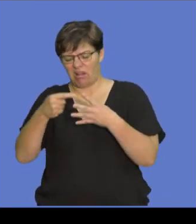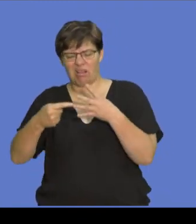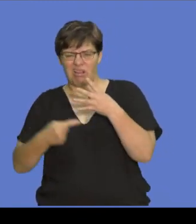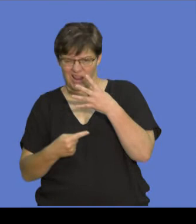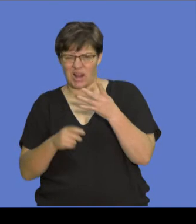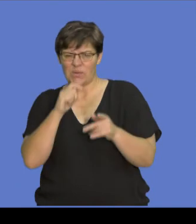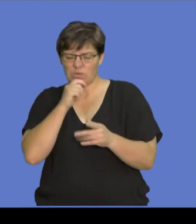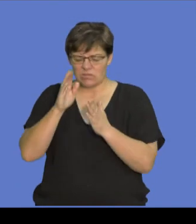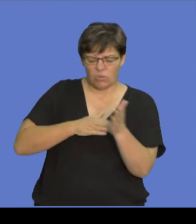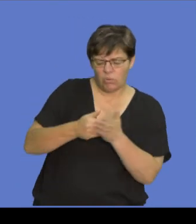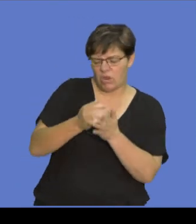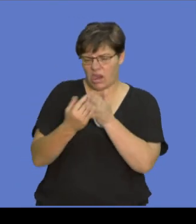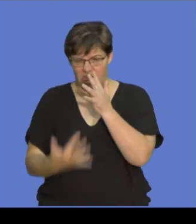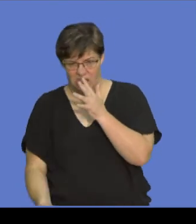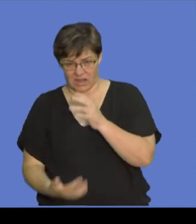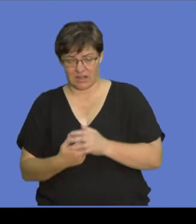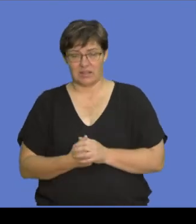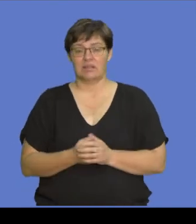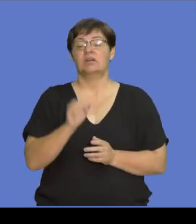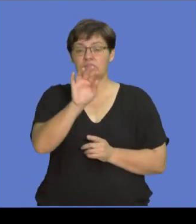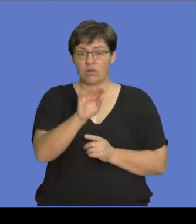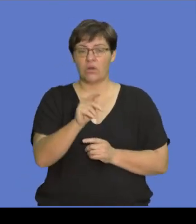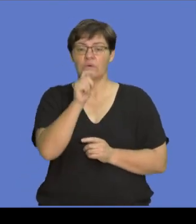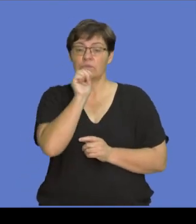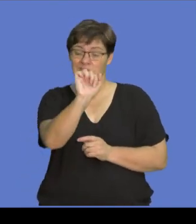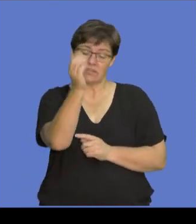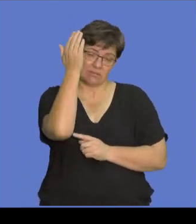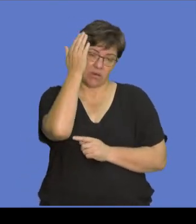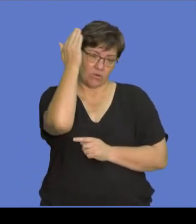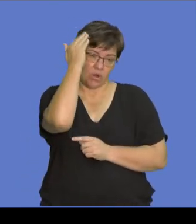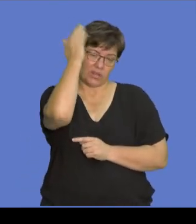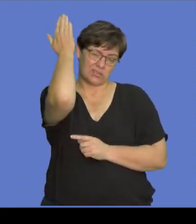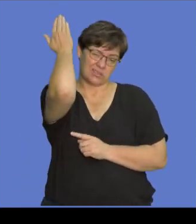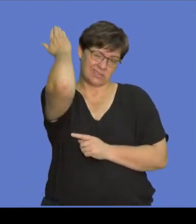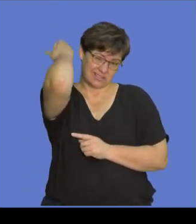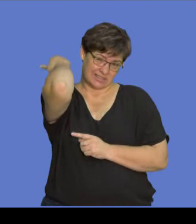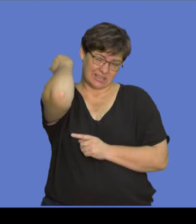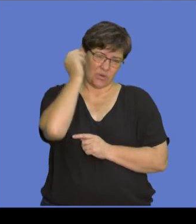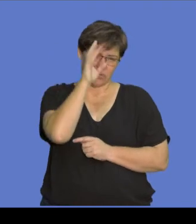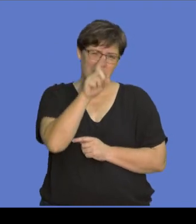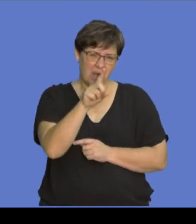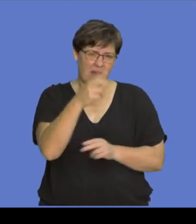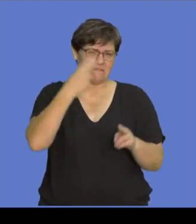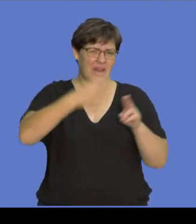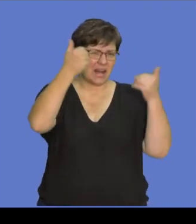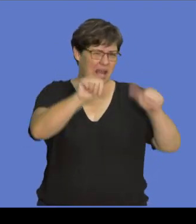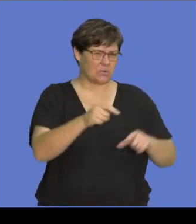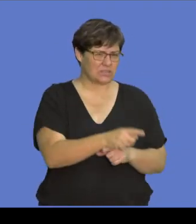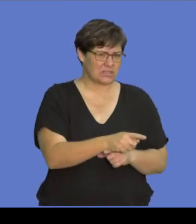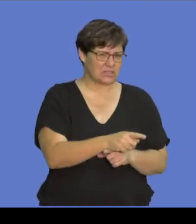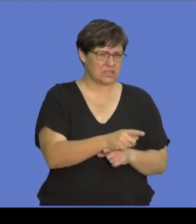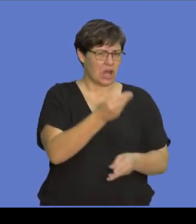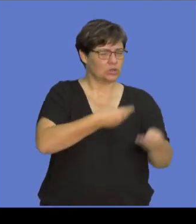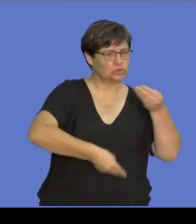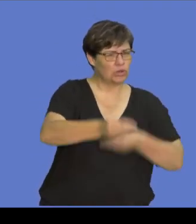one. And again, use your prior knowledge. Remember the section that you've done on final accounts of a trading